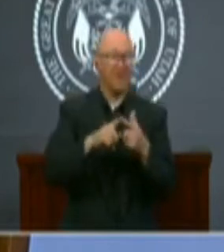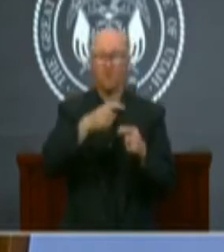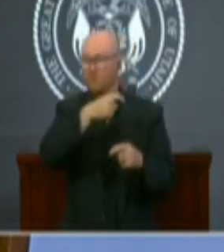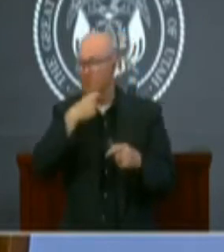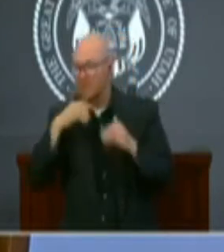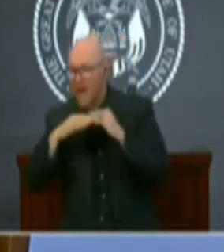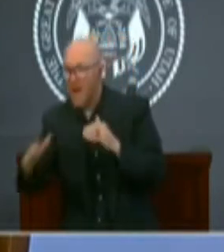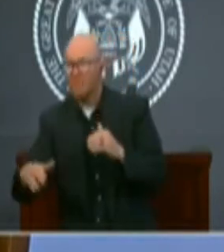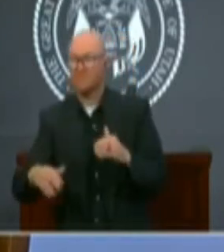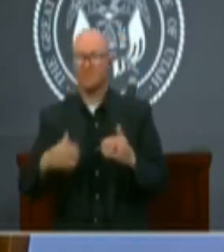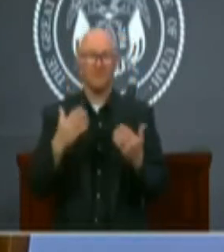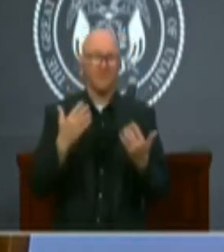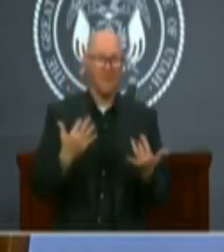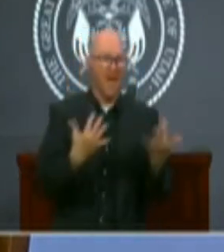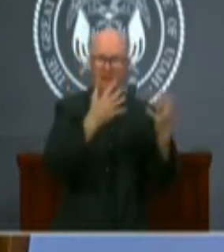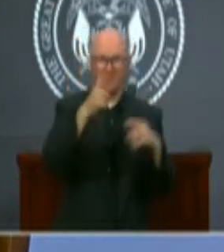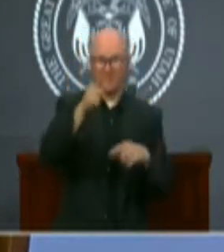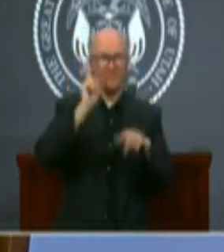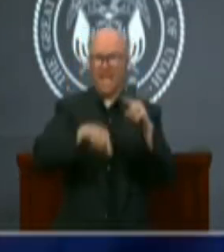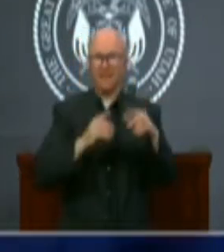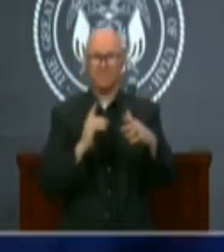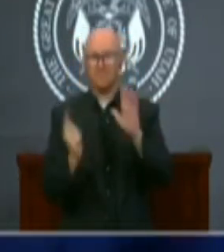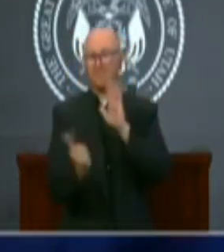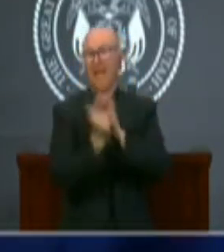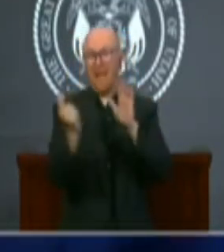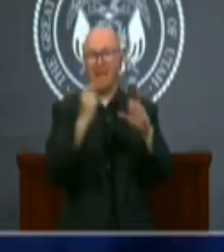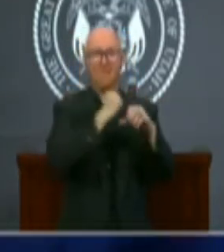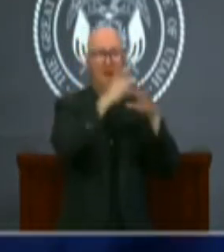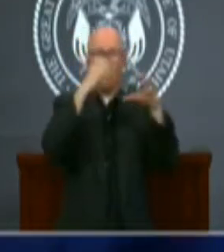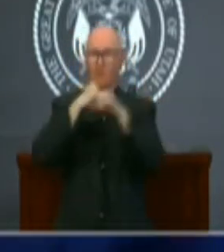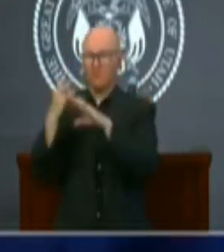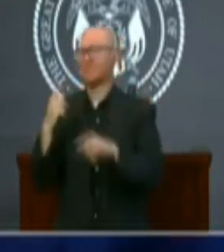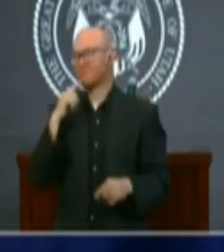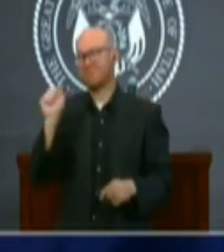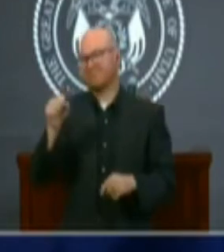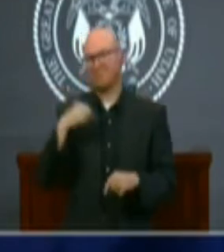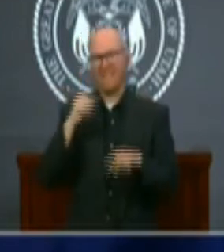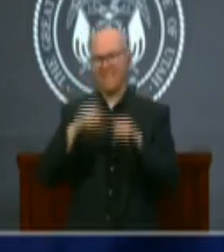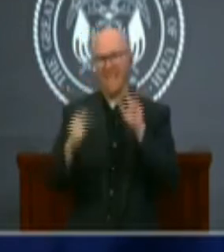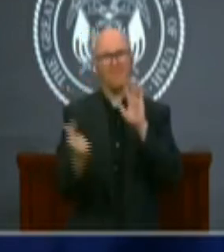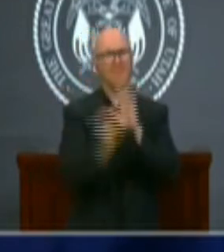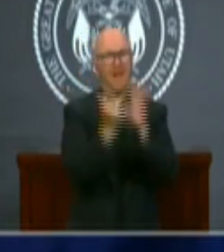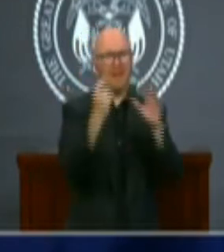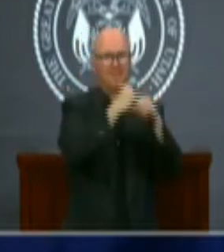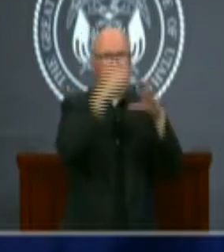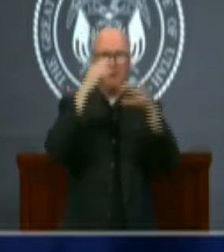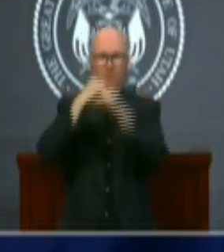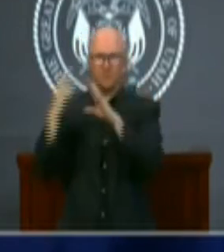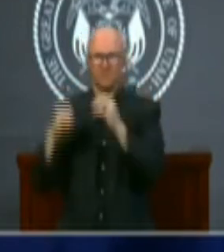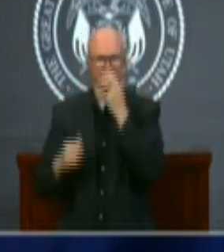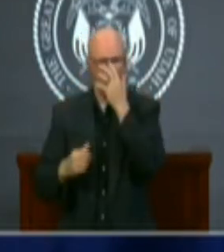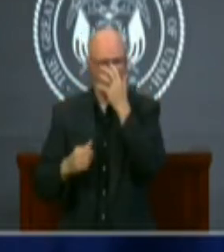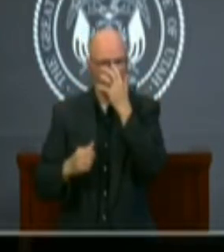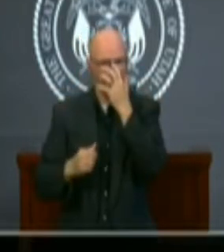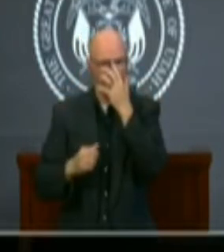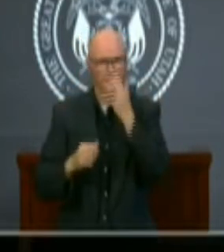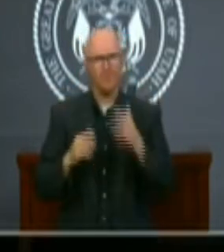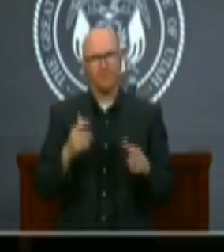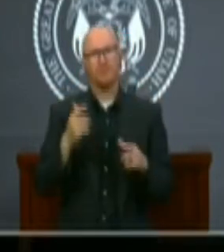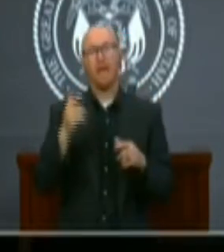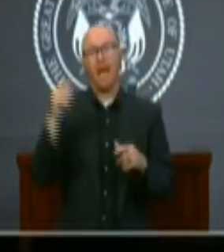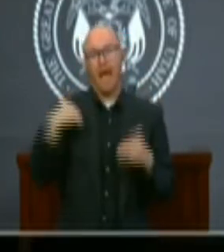you cannot do it for fireworks? That's what I was told last night. Yeah, that's what I was told last night. Did you request that opinion? I did. And had Yes. the